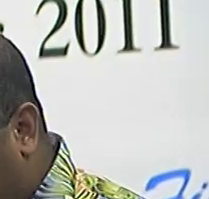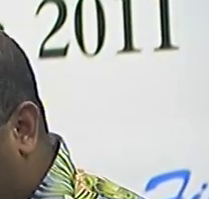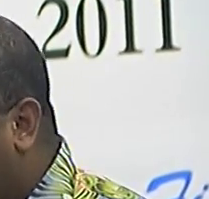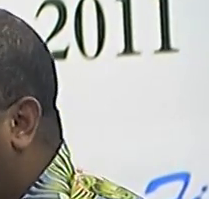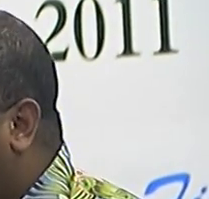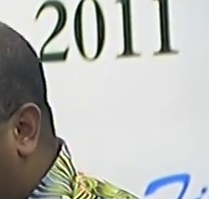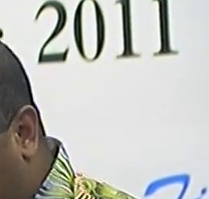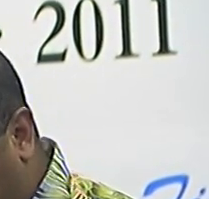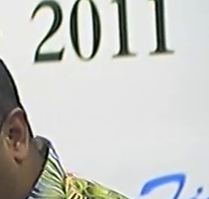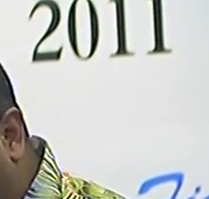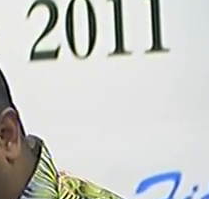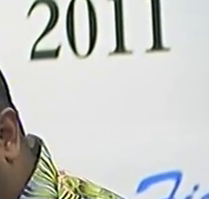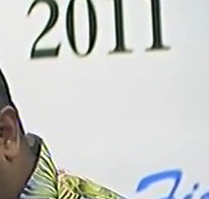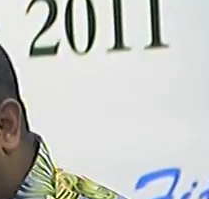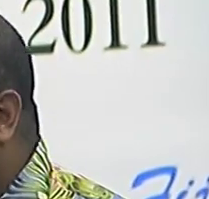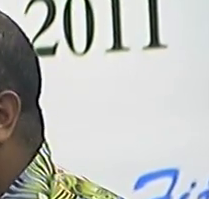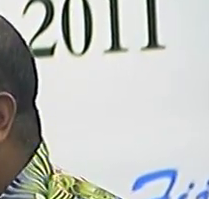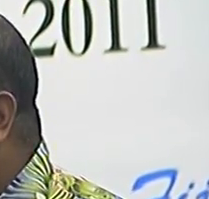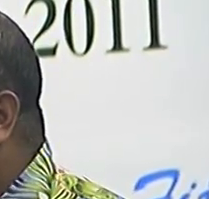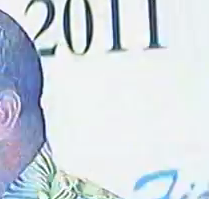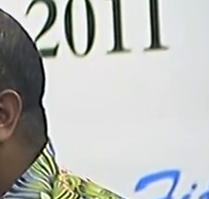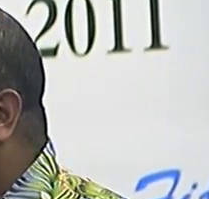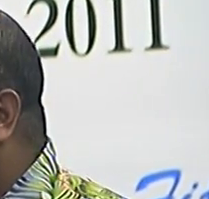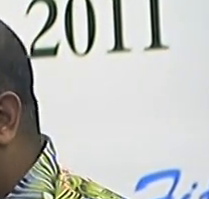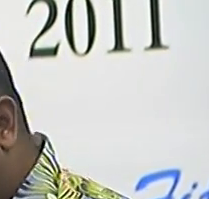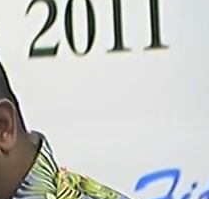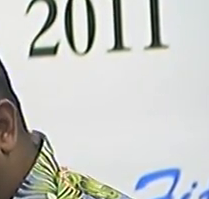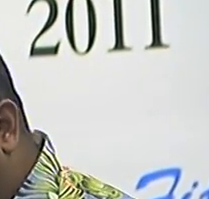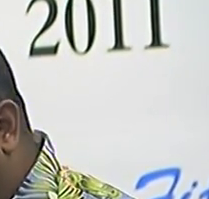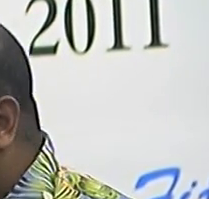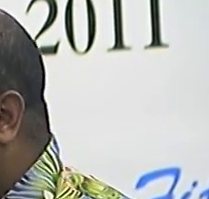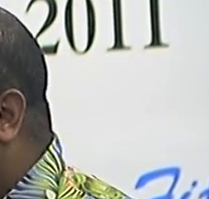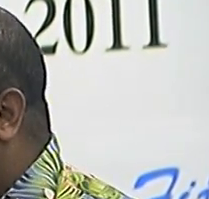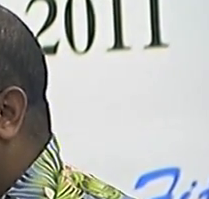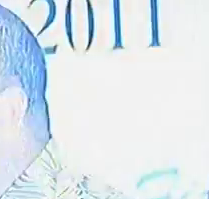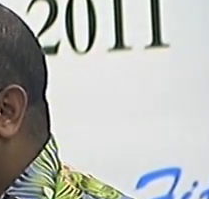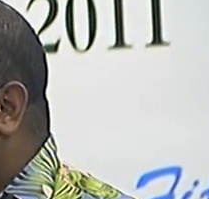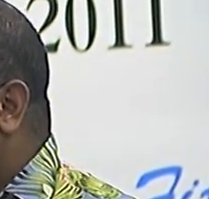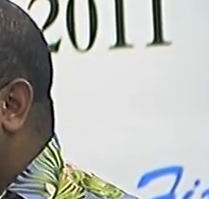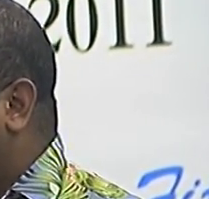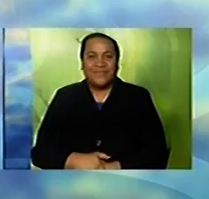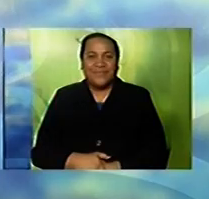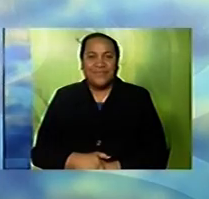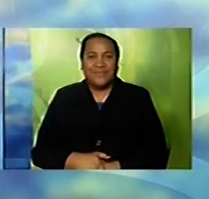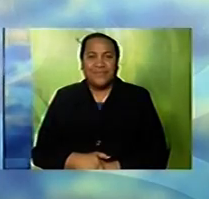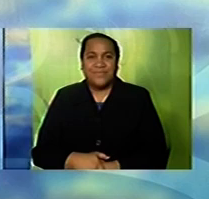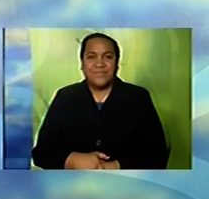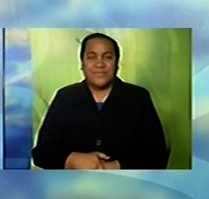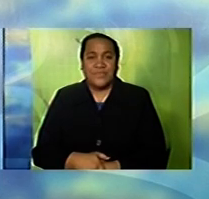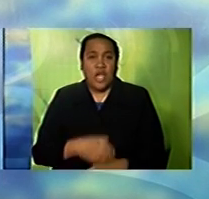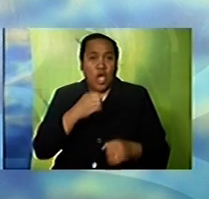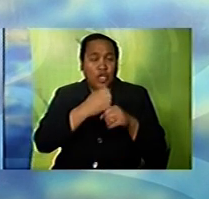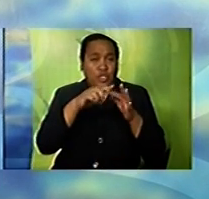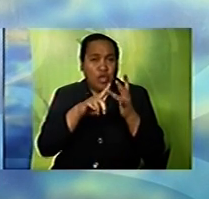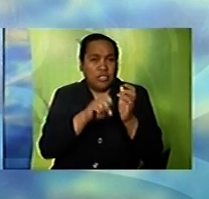countries and the continued progress and prosperity of the Republic of Korea. Georgian Foreign